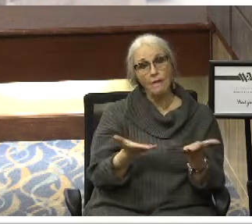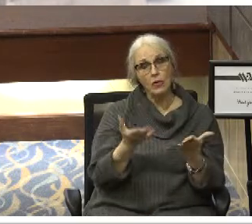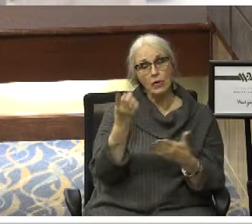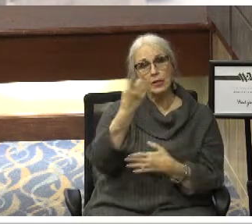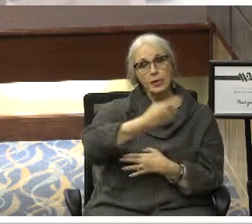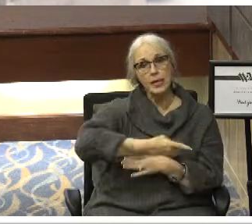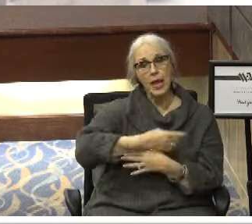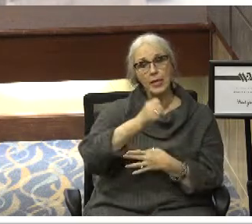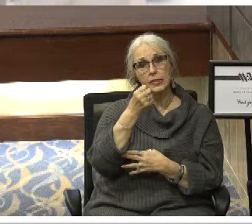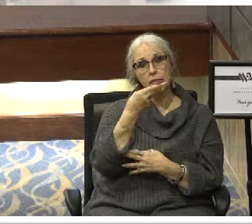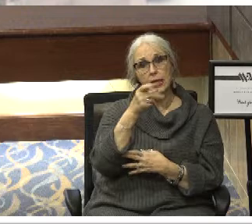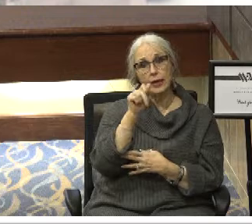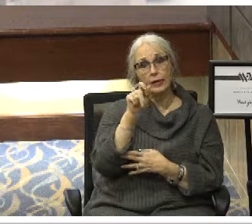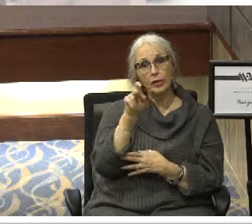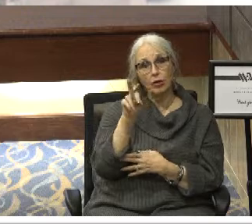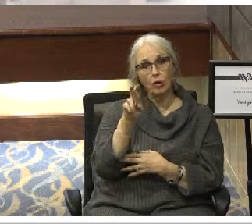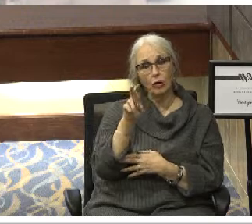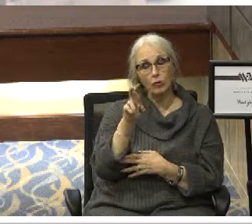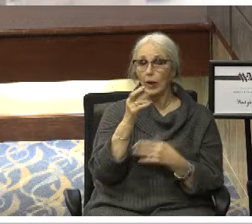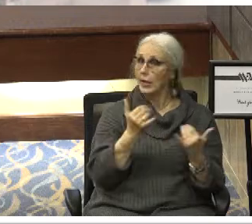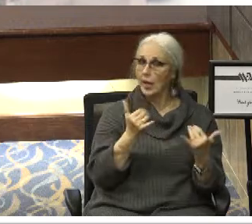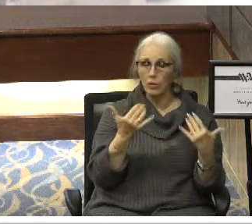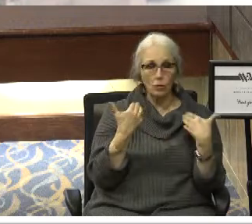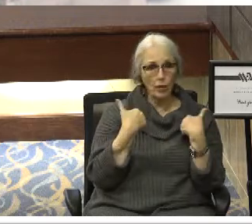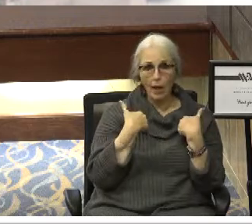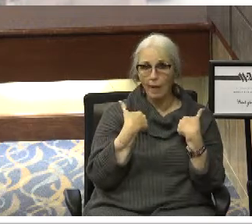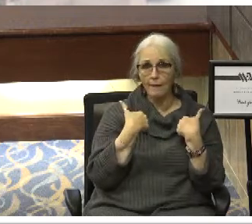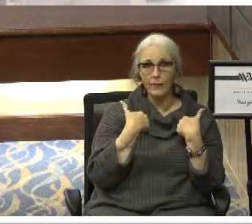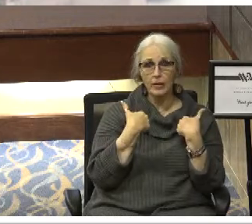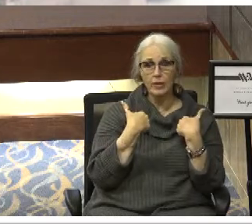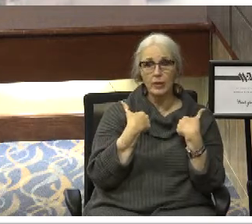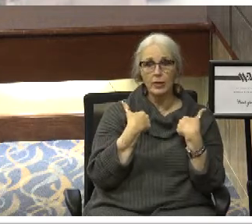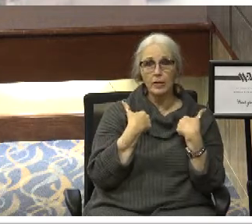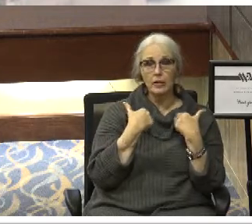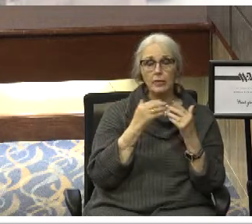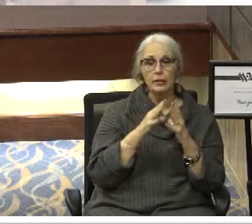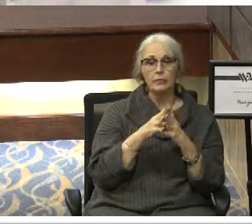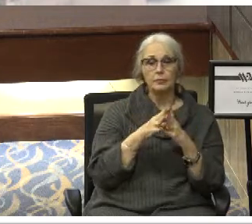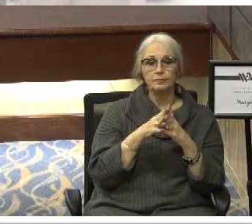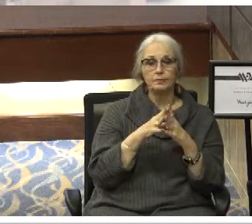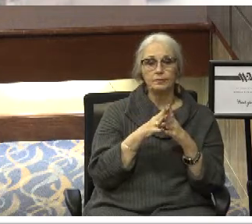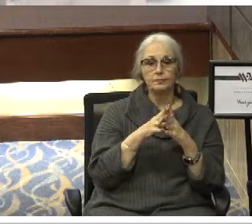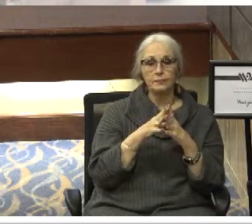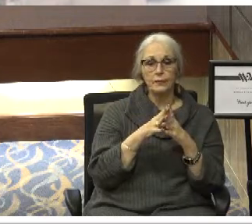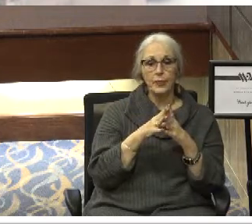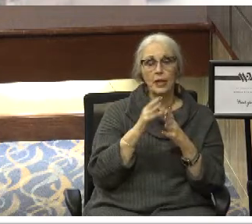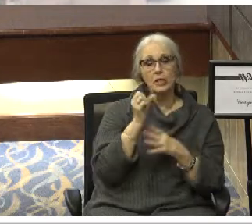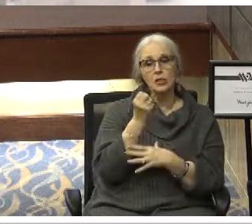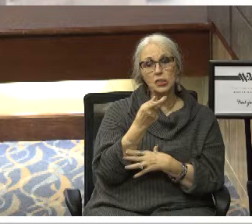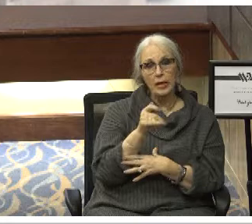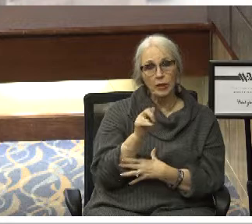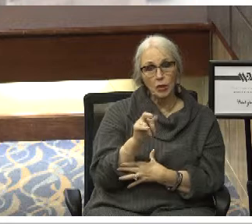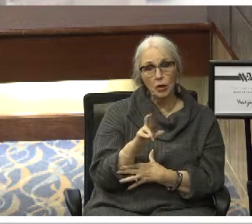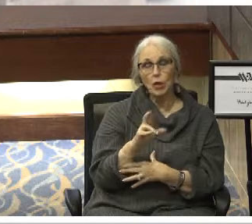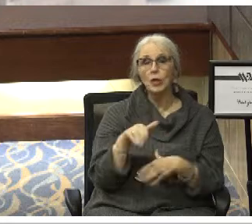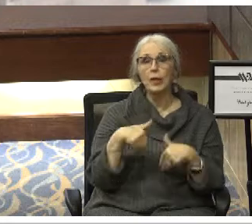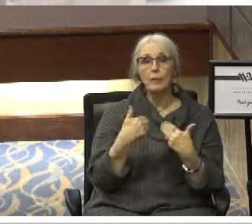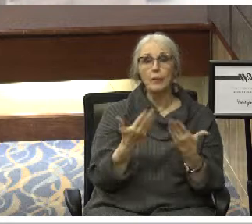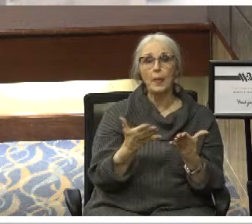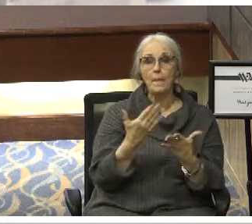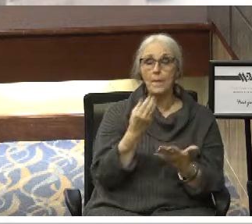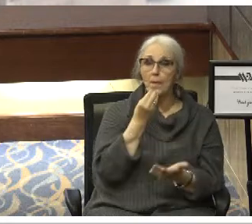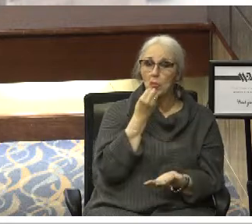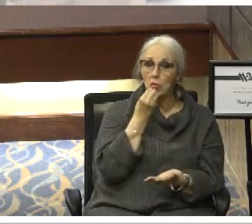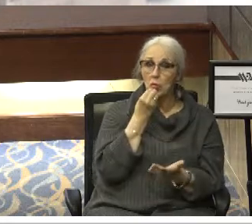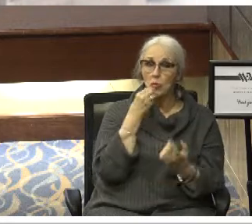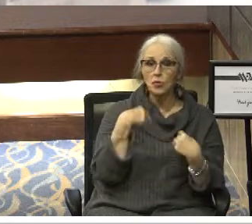shelter. Currently, they do not have that service provided, and so at the shelter they provide meals during the